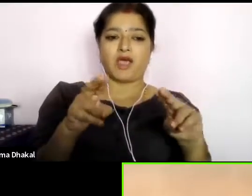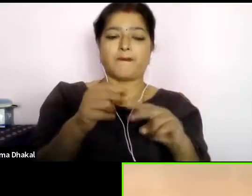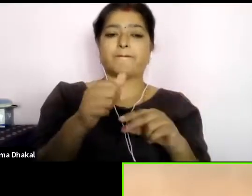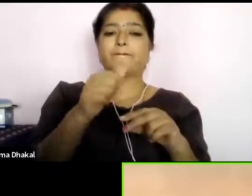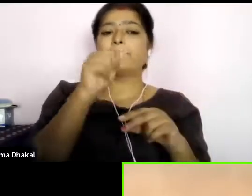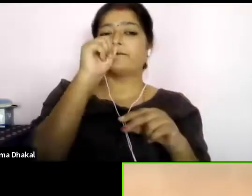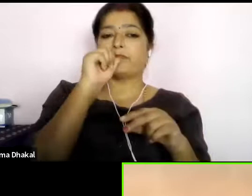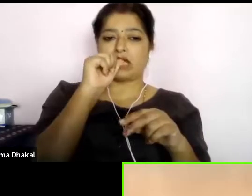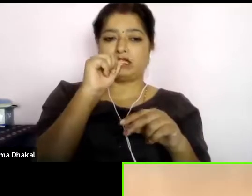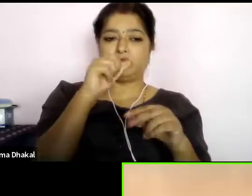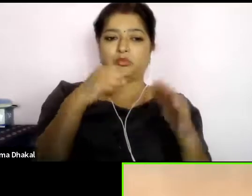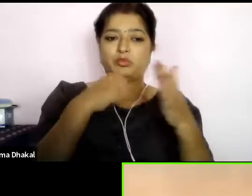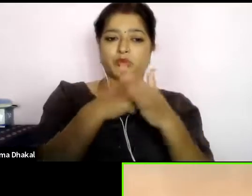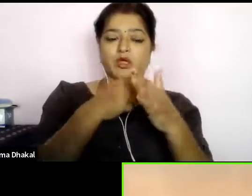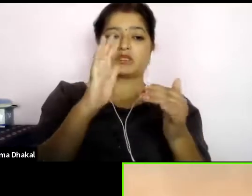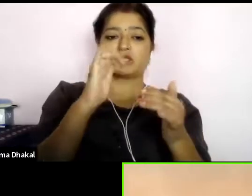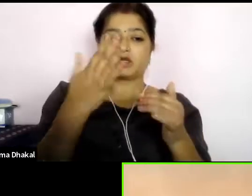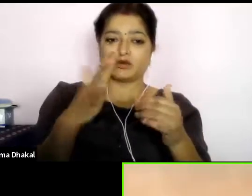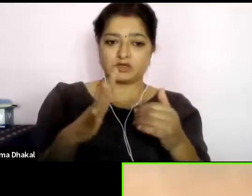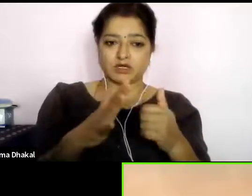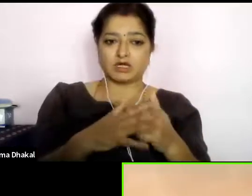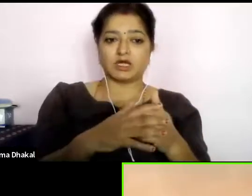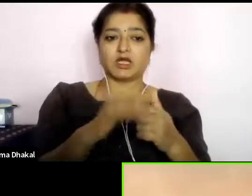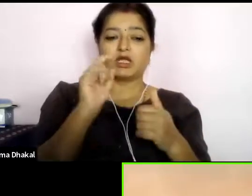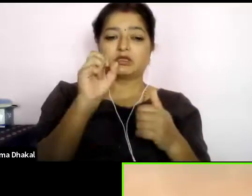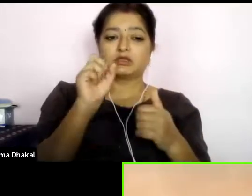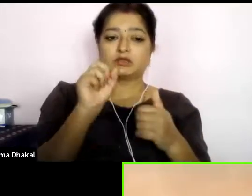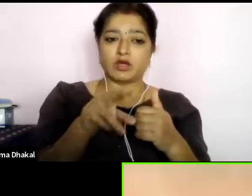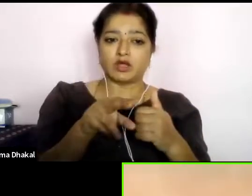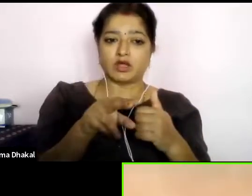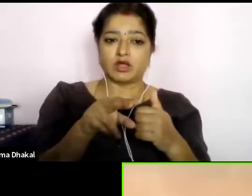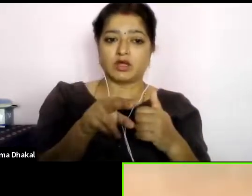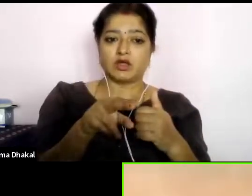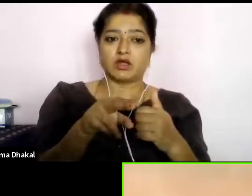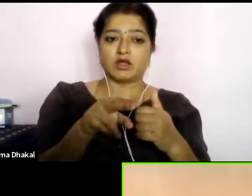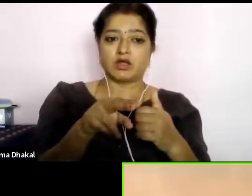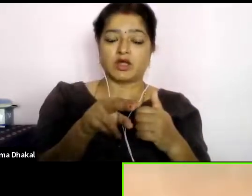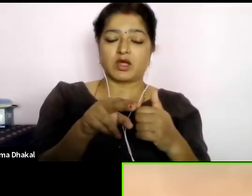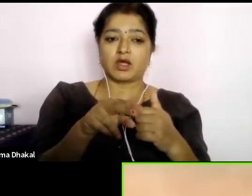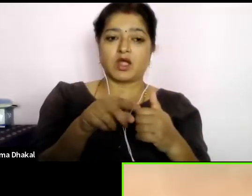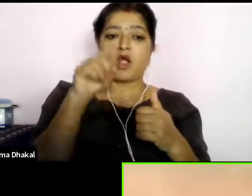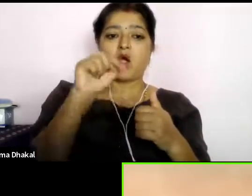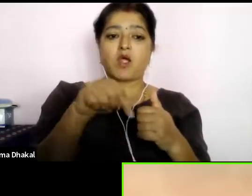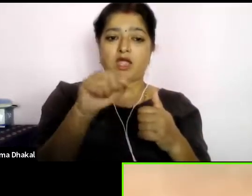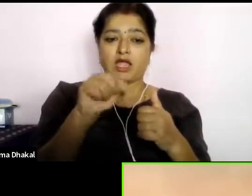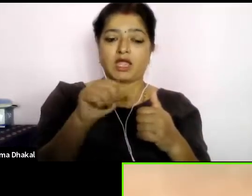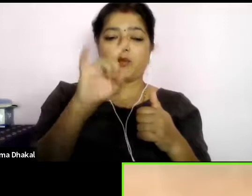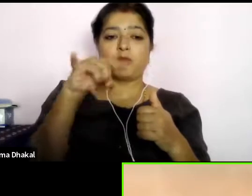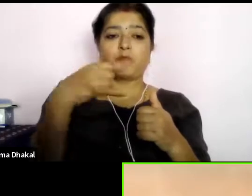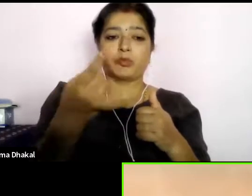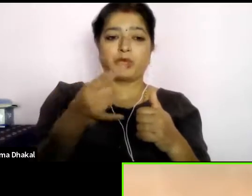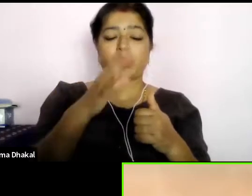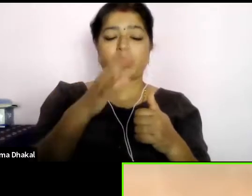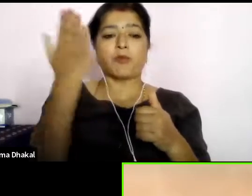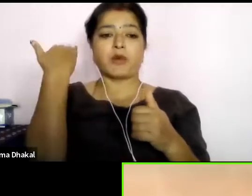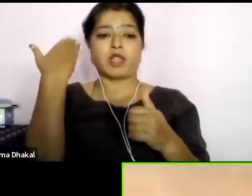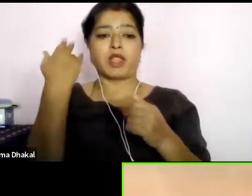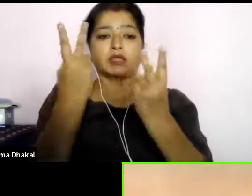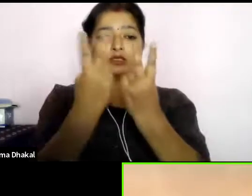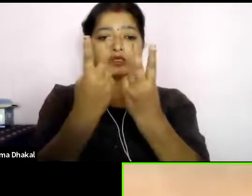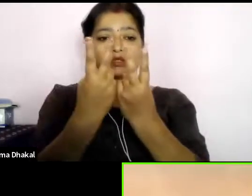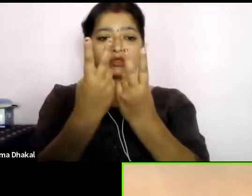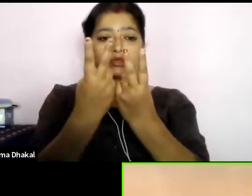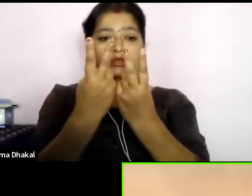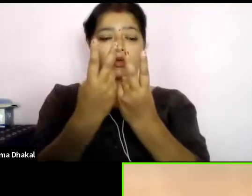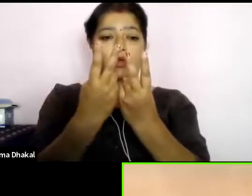the Forest Act, this has been denied, and she is not able to collect firewood from nearby her forest. As